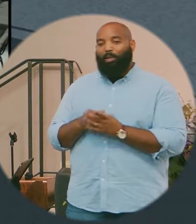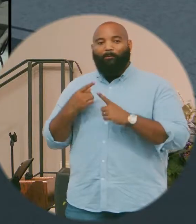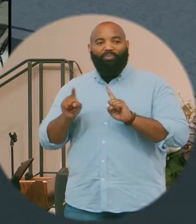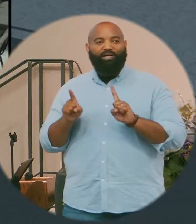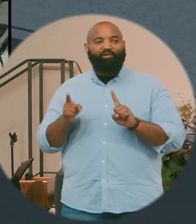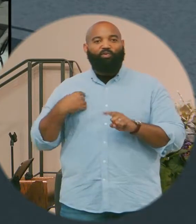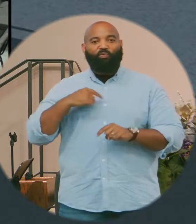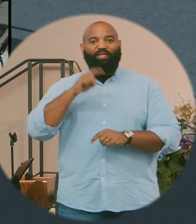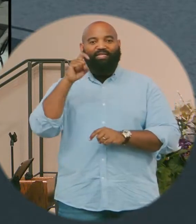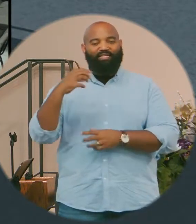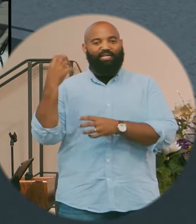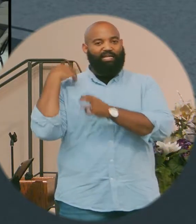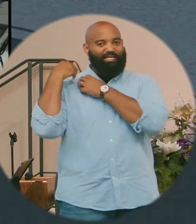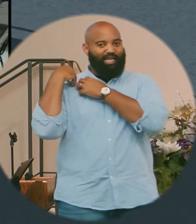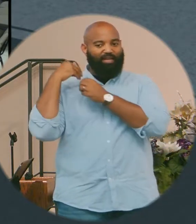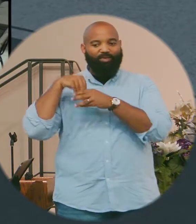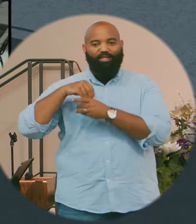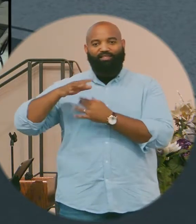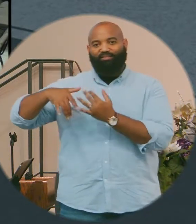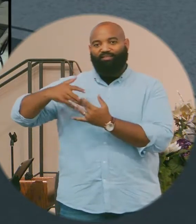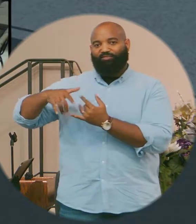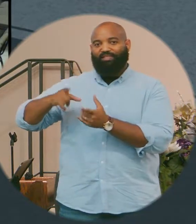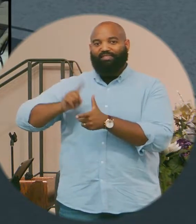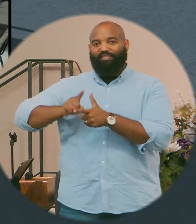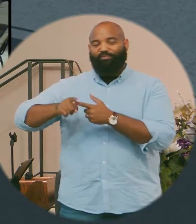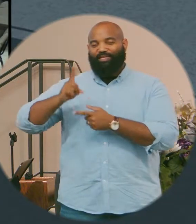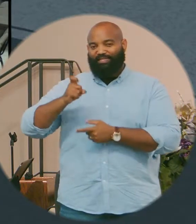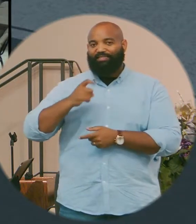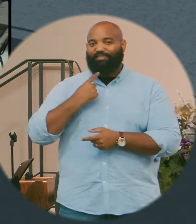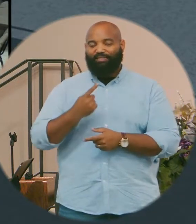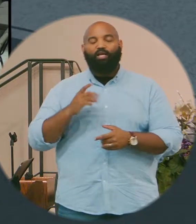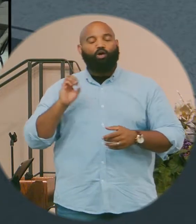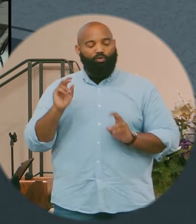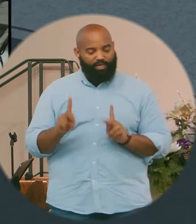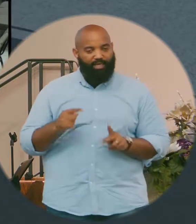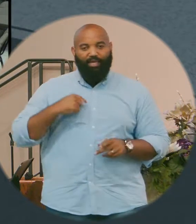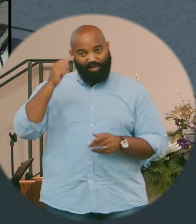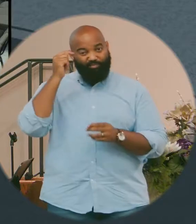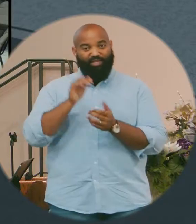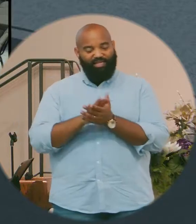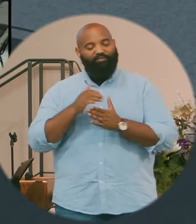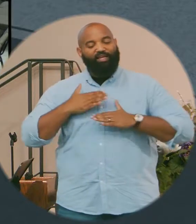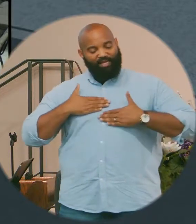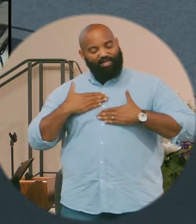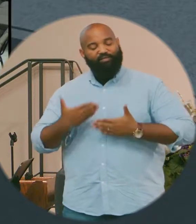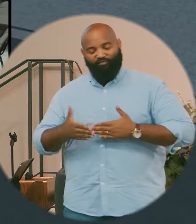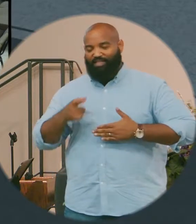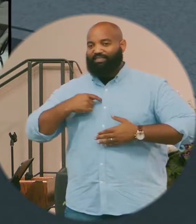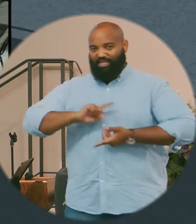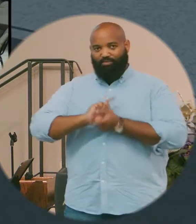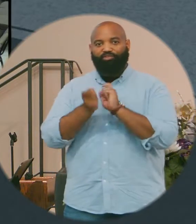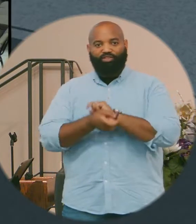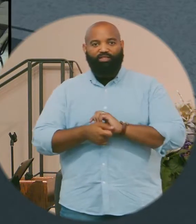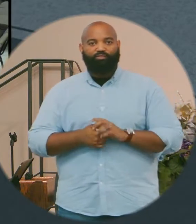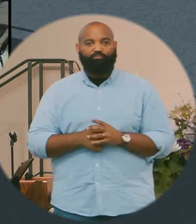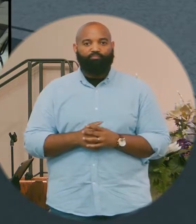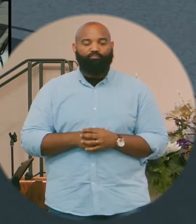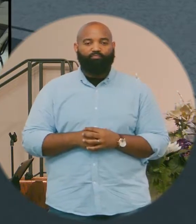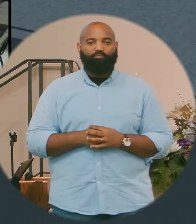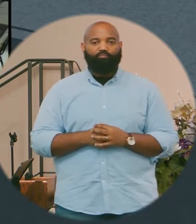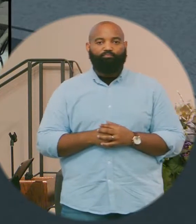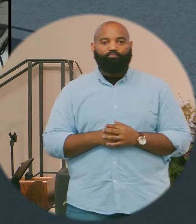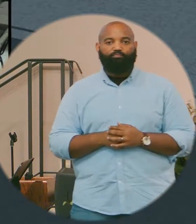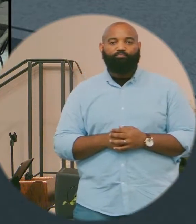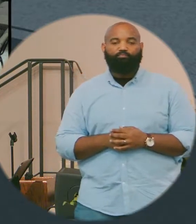that's very important because, I want to say this. You got to really have some license to be able to check me.